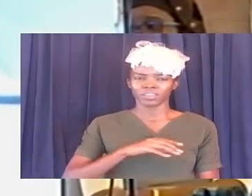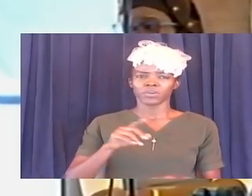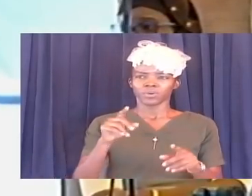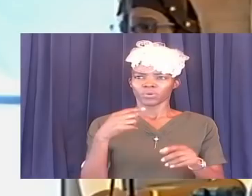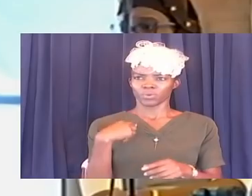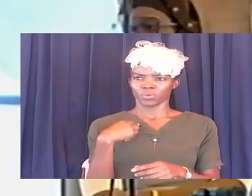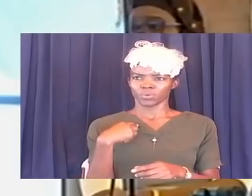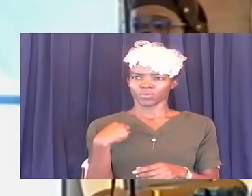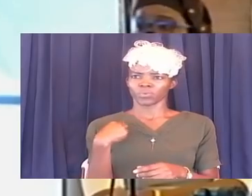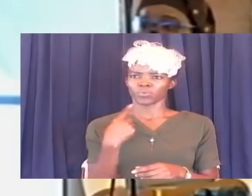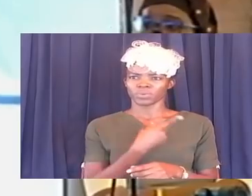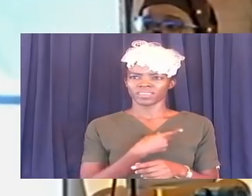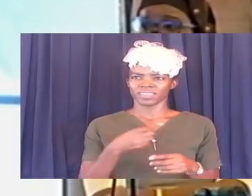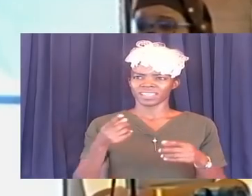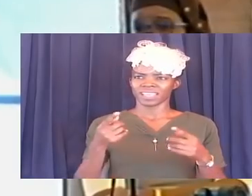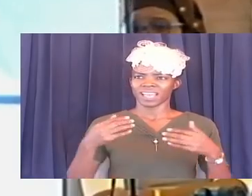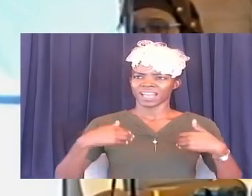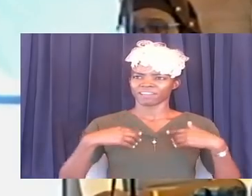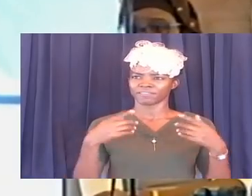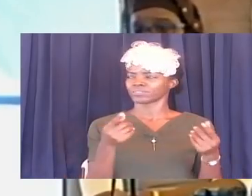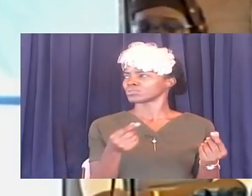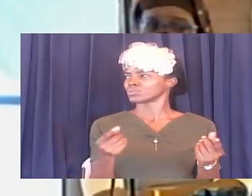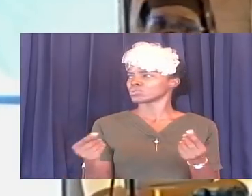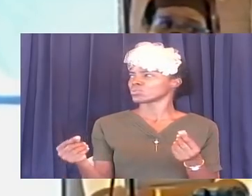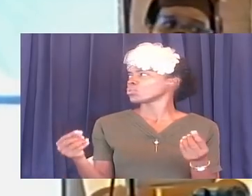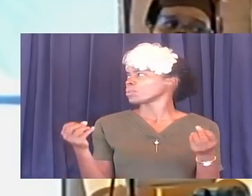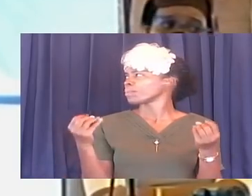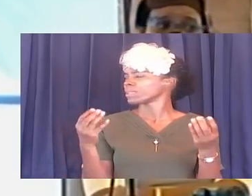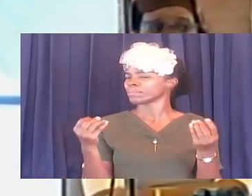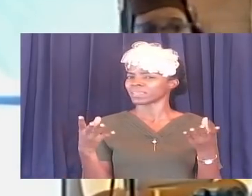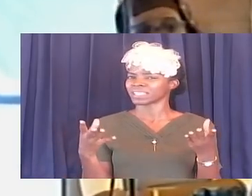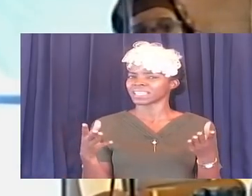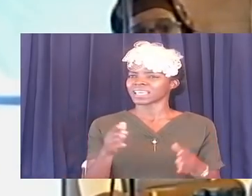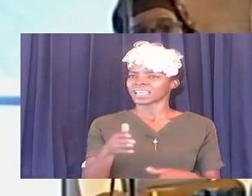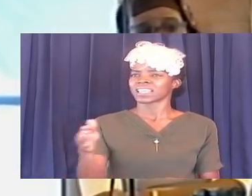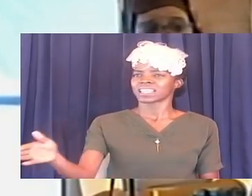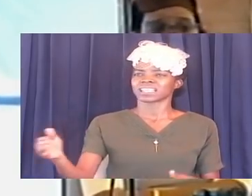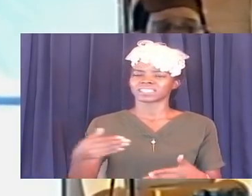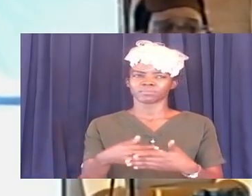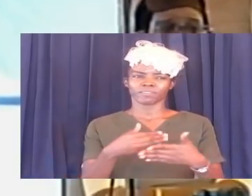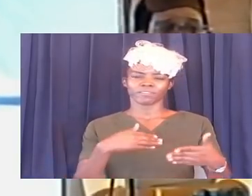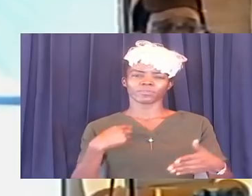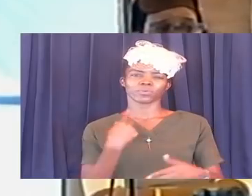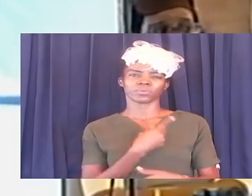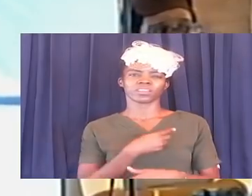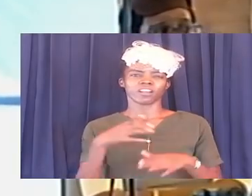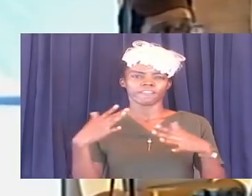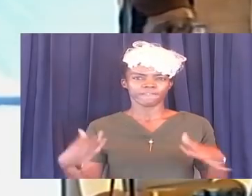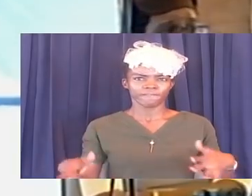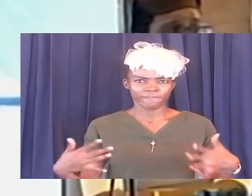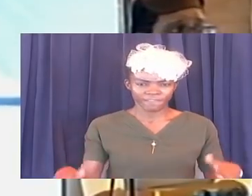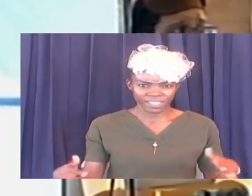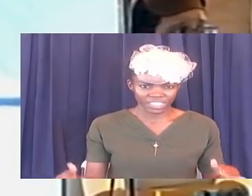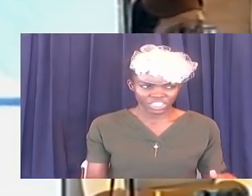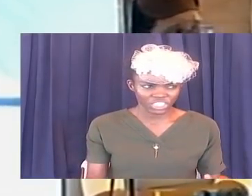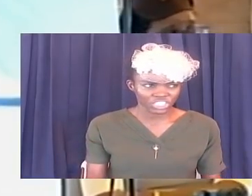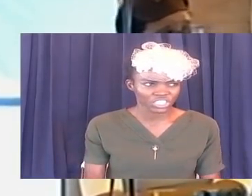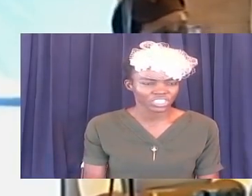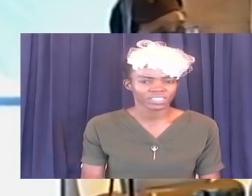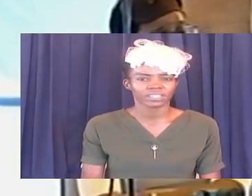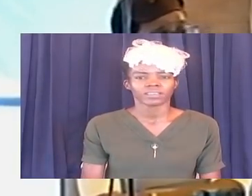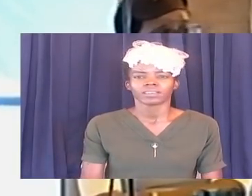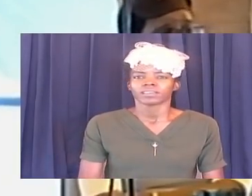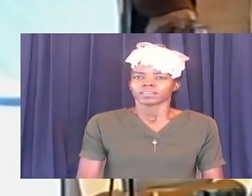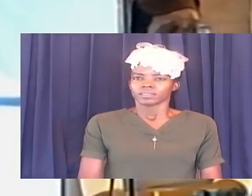to endure. Hallelujah. And so there are some of us who have varying